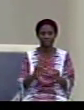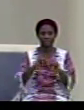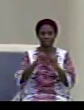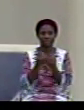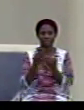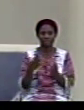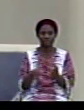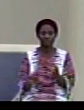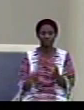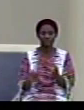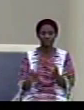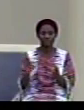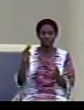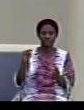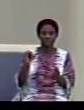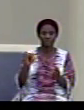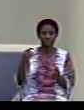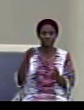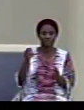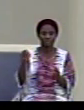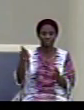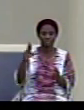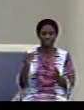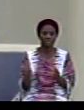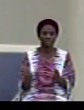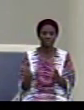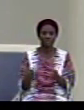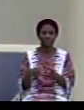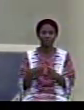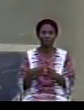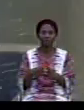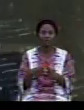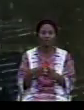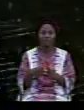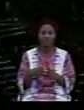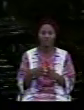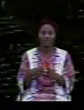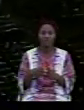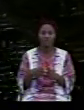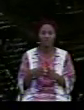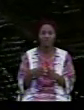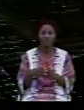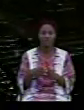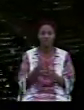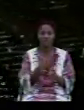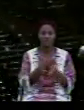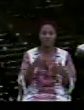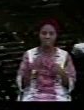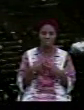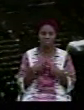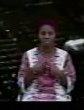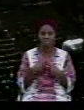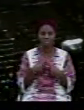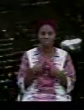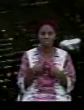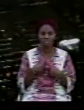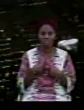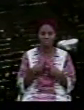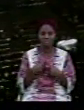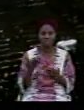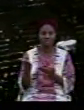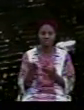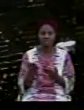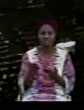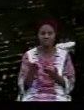of God, moved to another level. Say amen. And now it's now me tonight